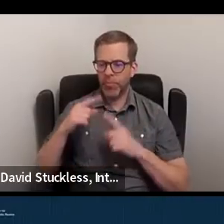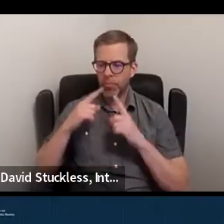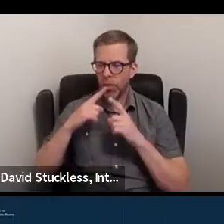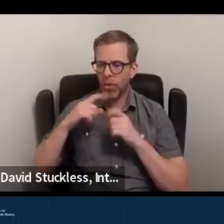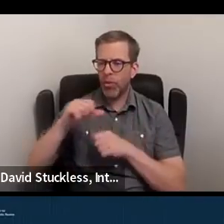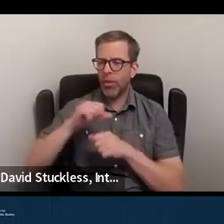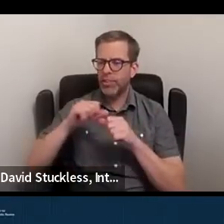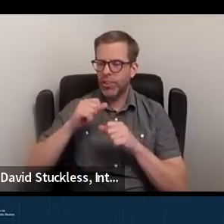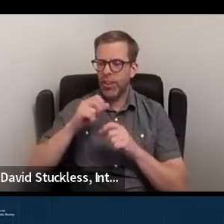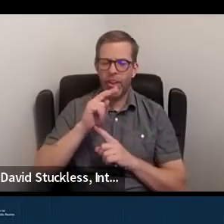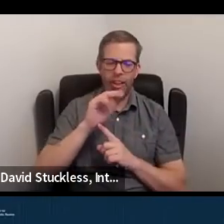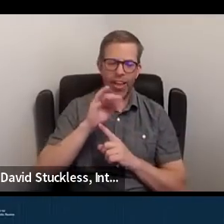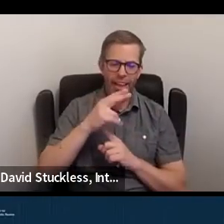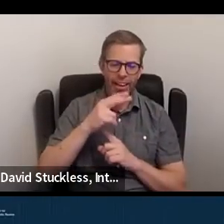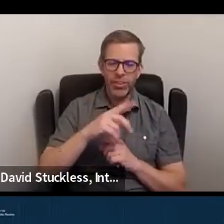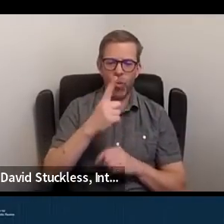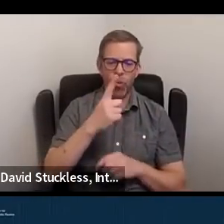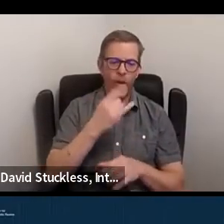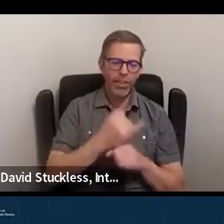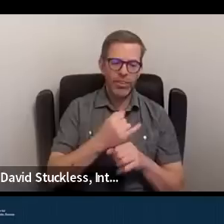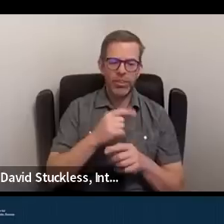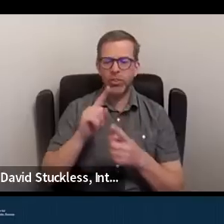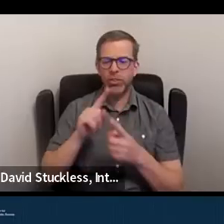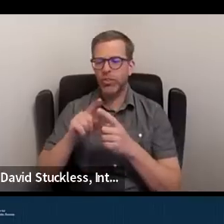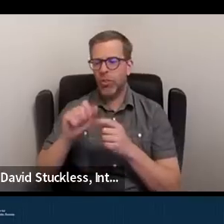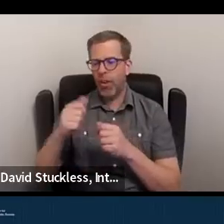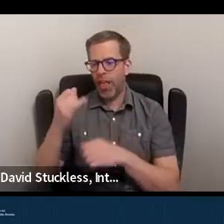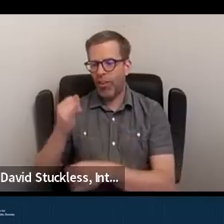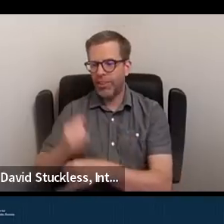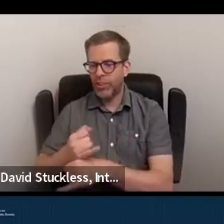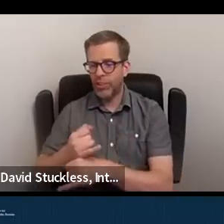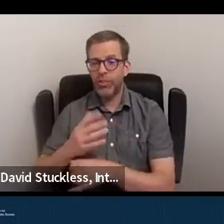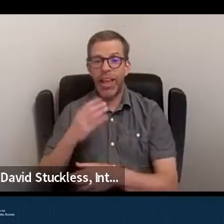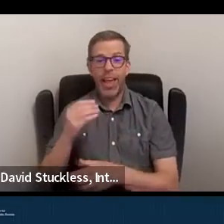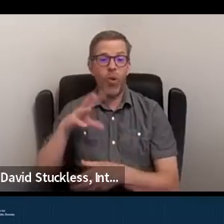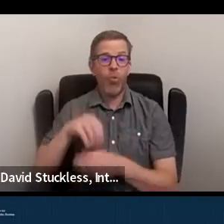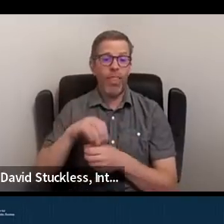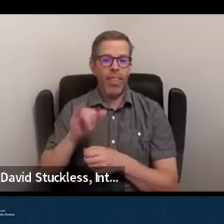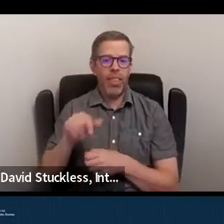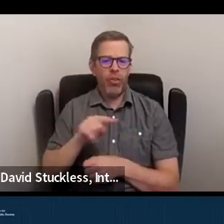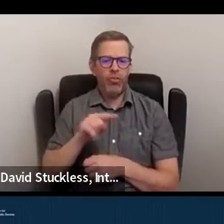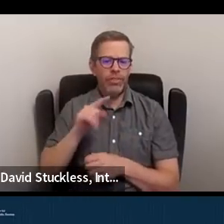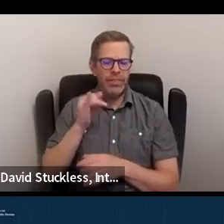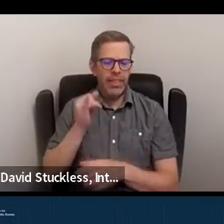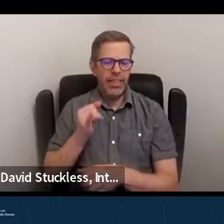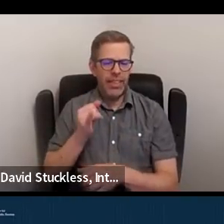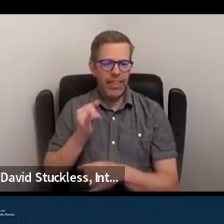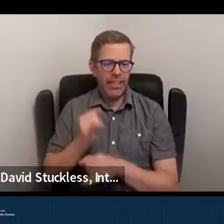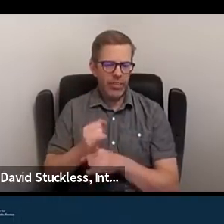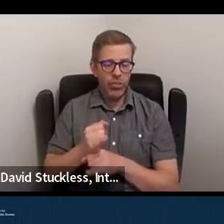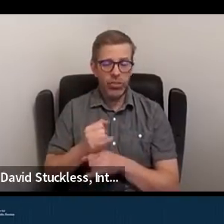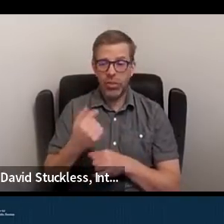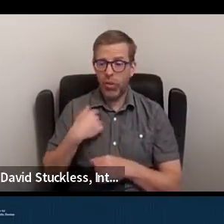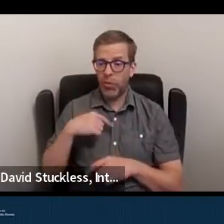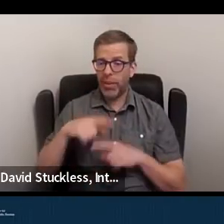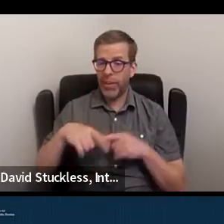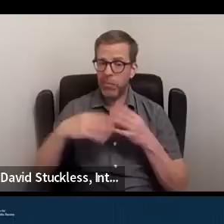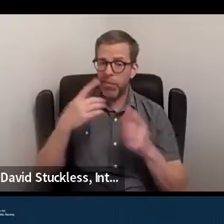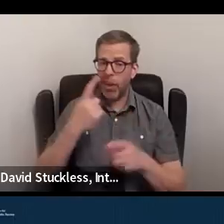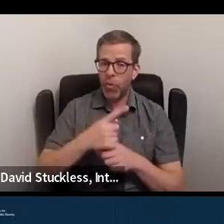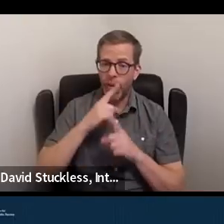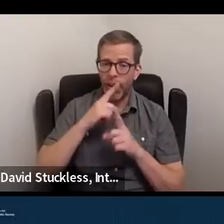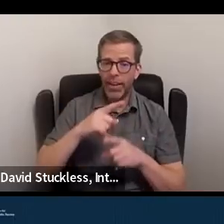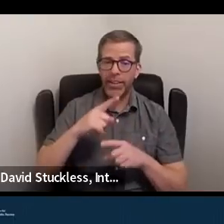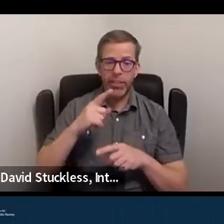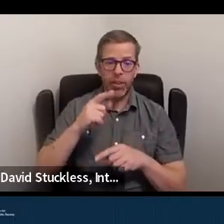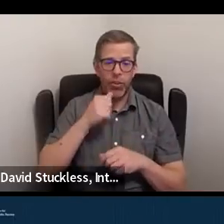one institute to another and within an institute. So when we can't provide the right answer or provide the right advice, or we need to help somebody